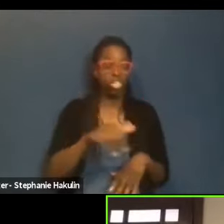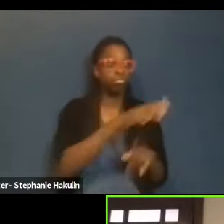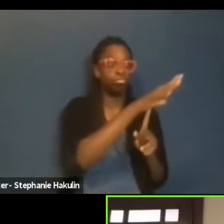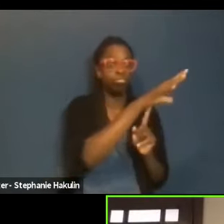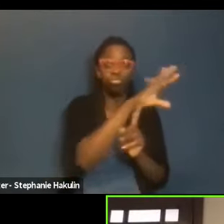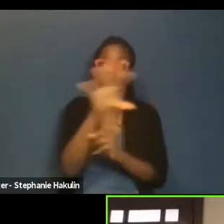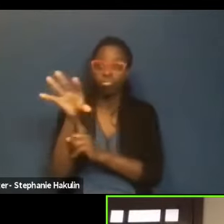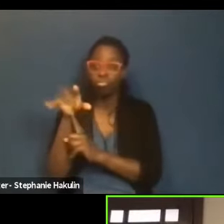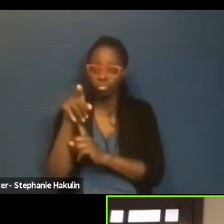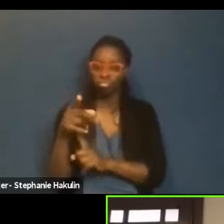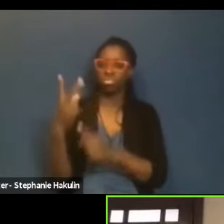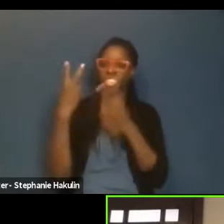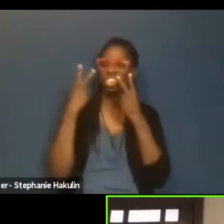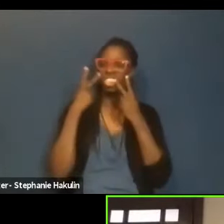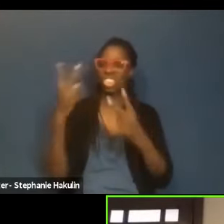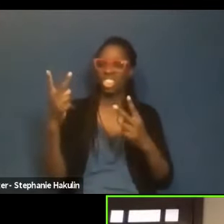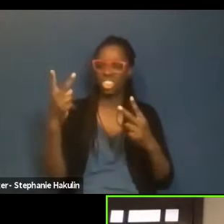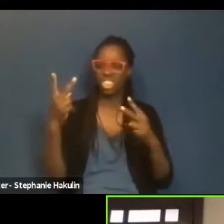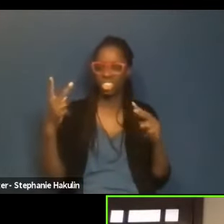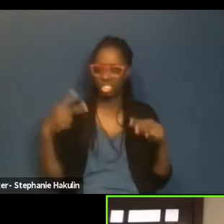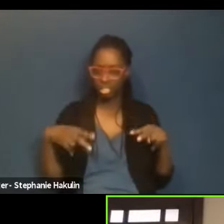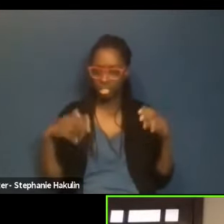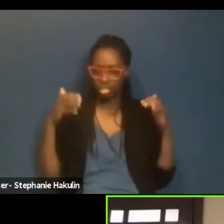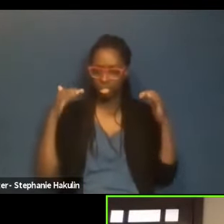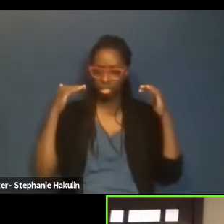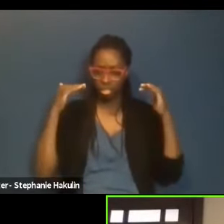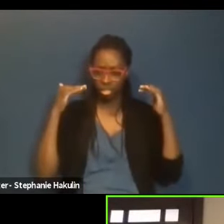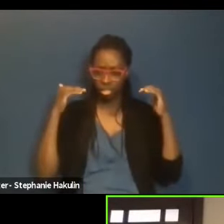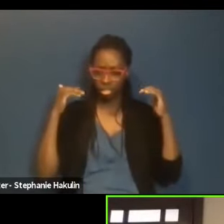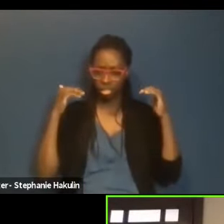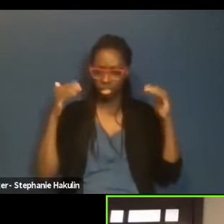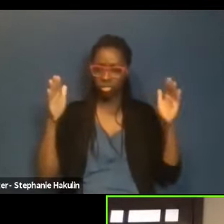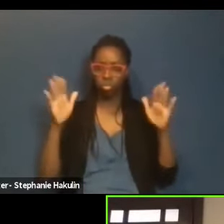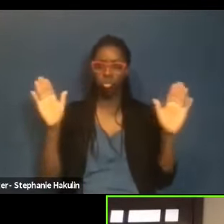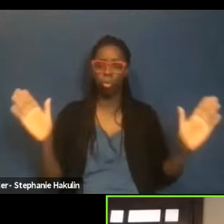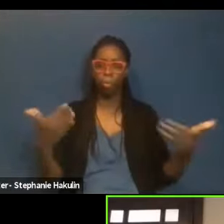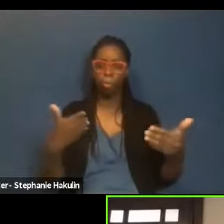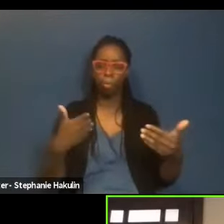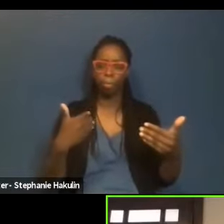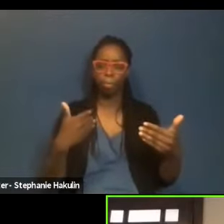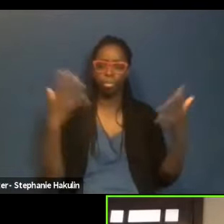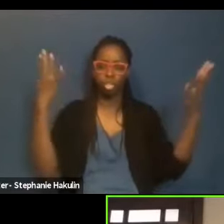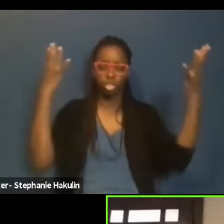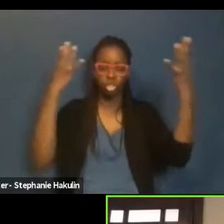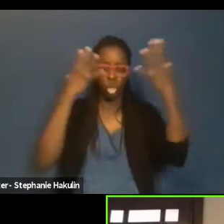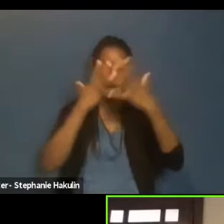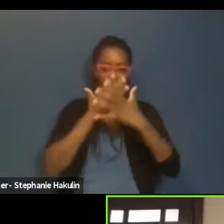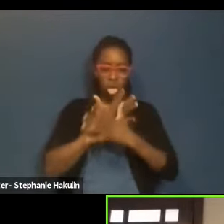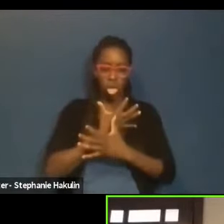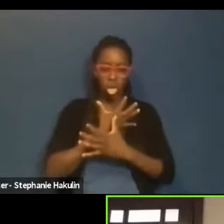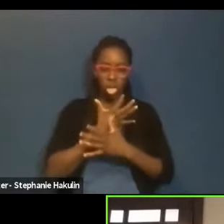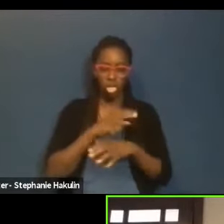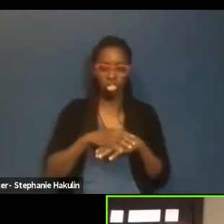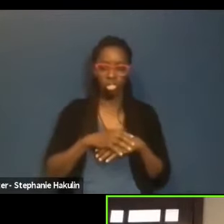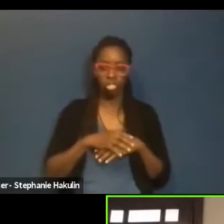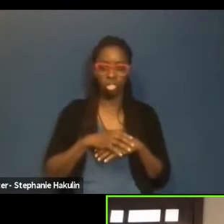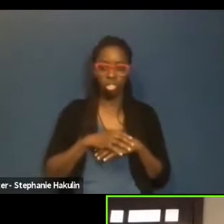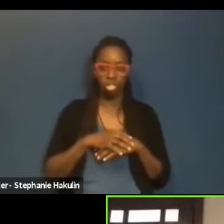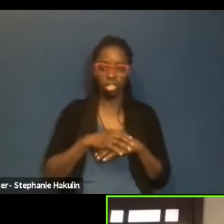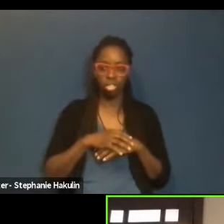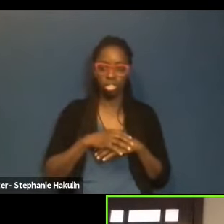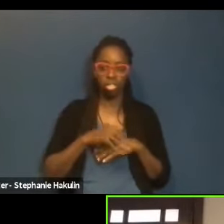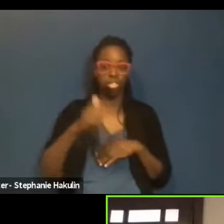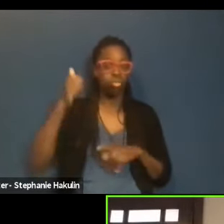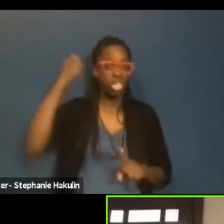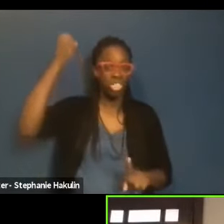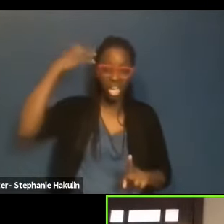gas fell, and you know the story. I refused to shower for 2 days. For a month, I